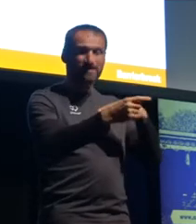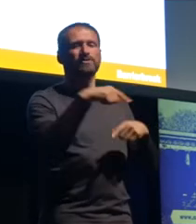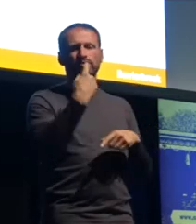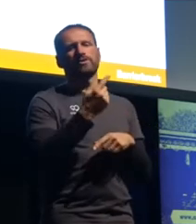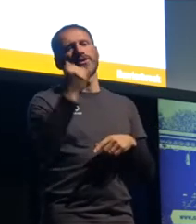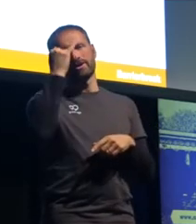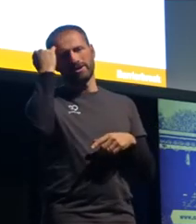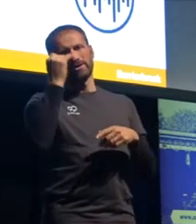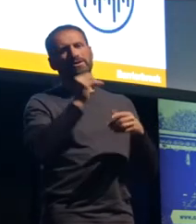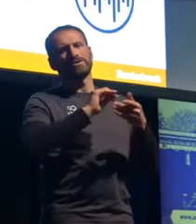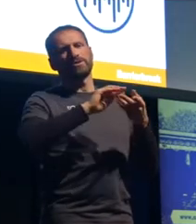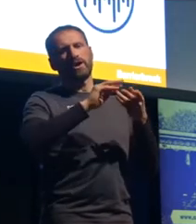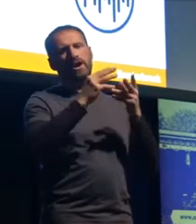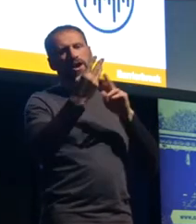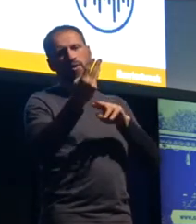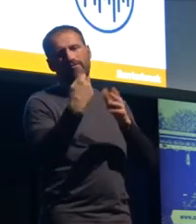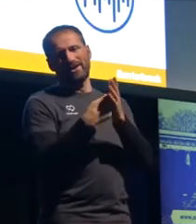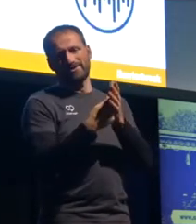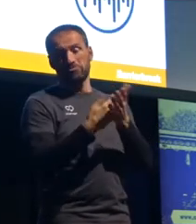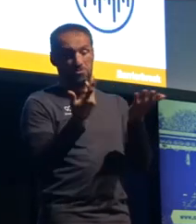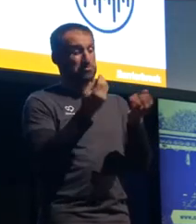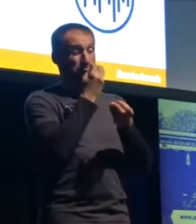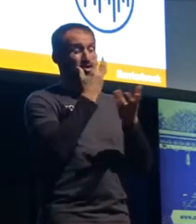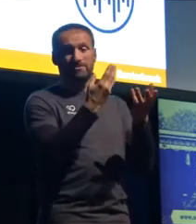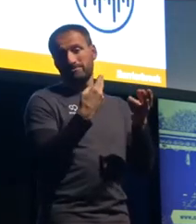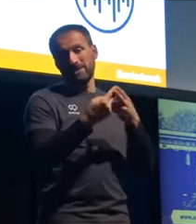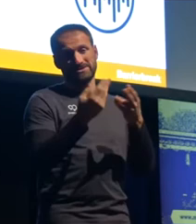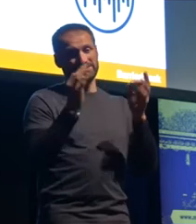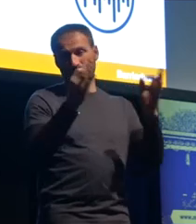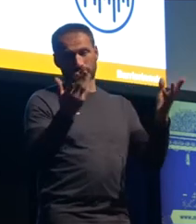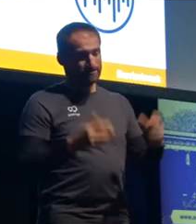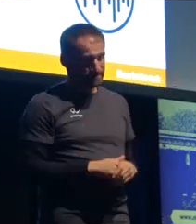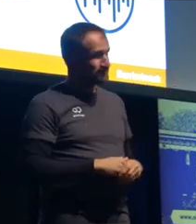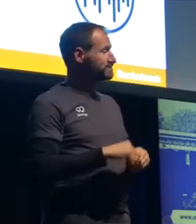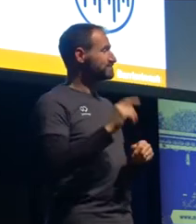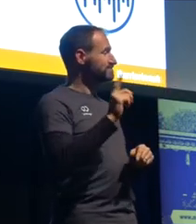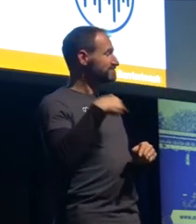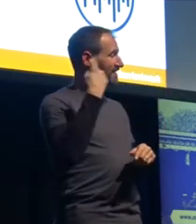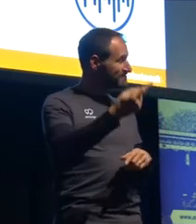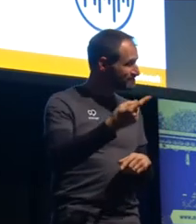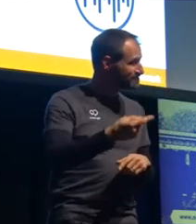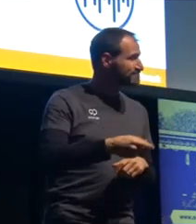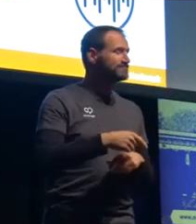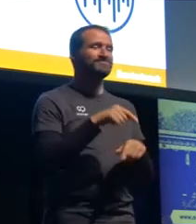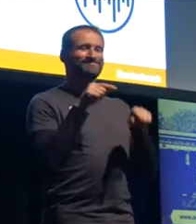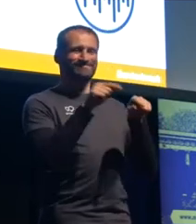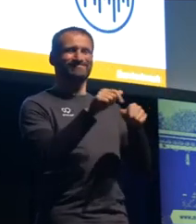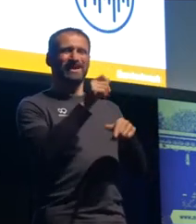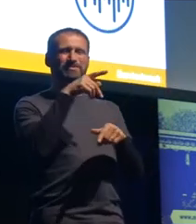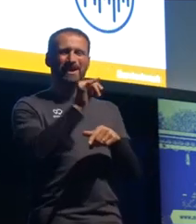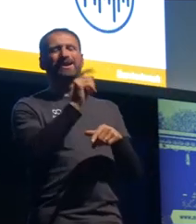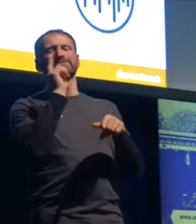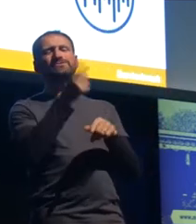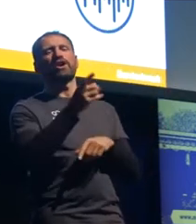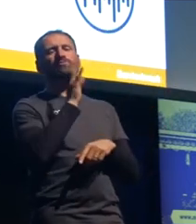me. The next thing I did was to make it talk. So this is using the Web Speech API. And the Web Speech